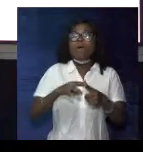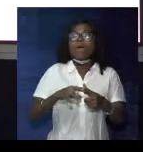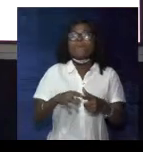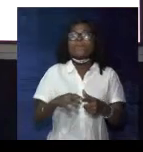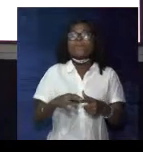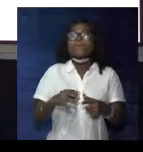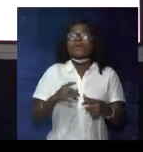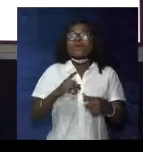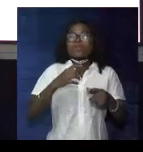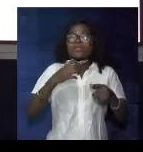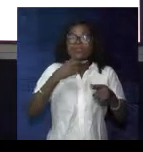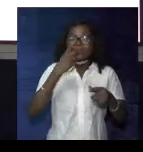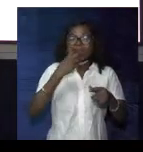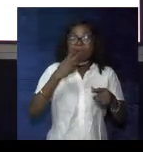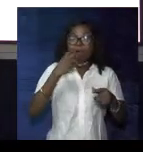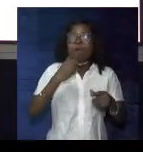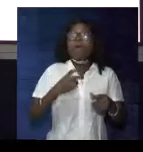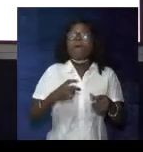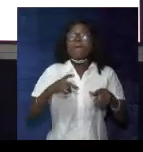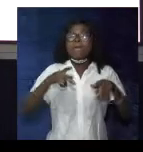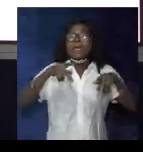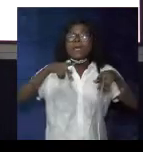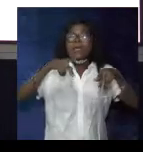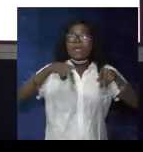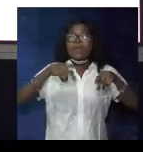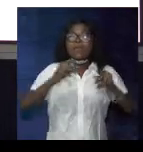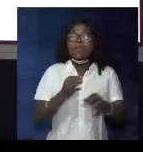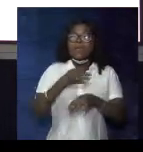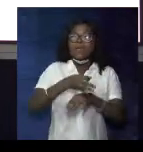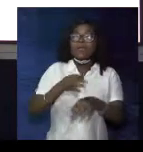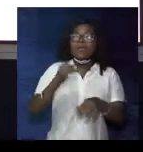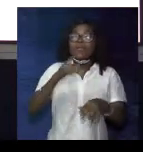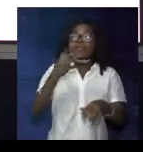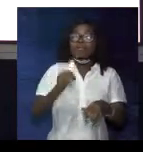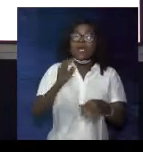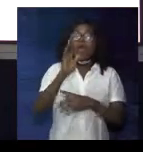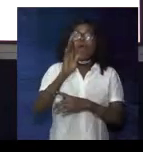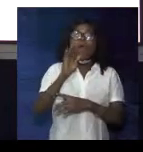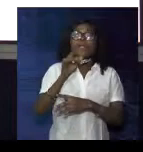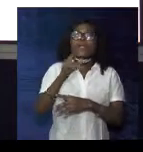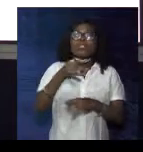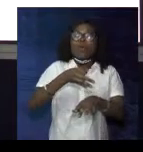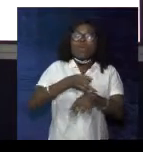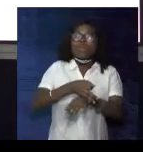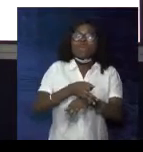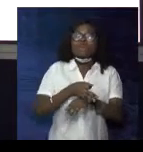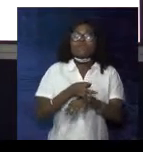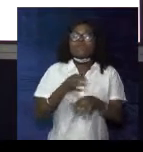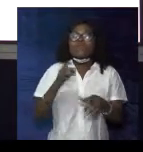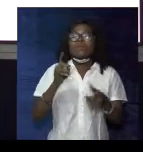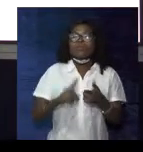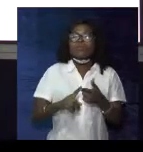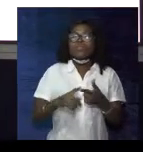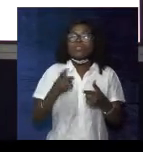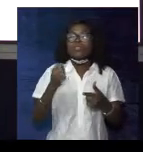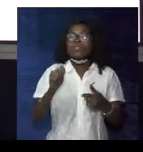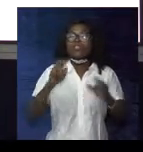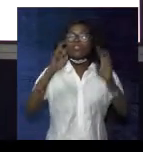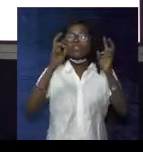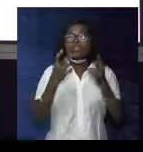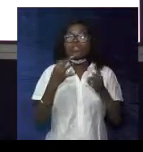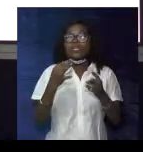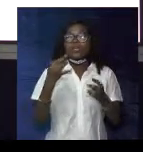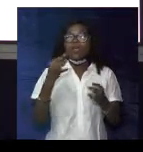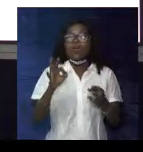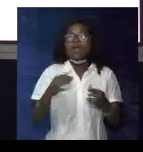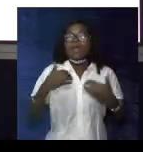word have to expresses what? Objective or impersonal obligation. The